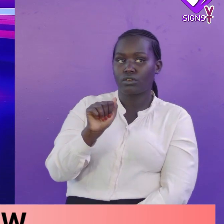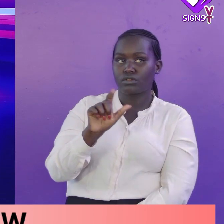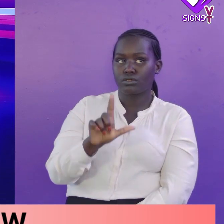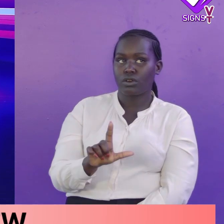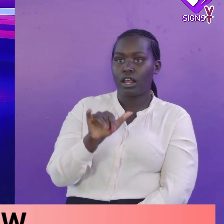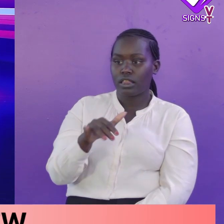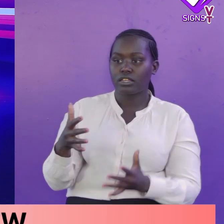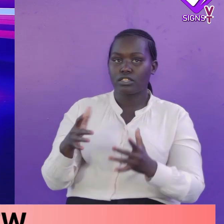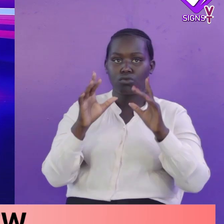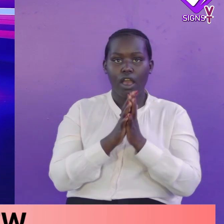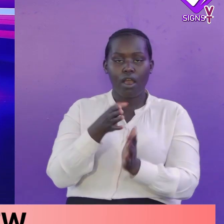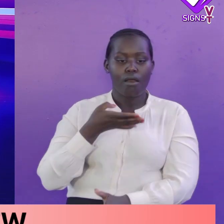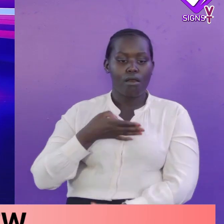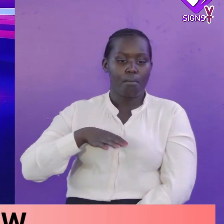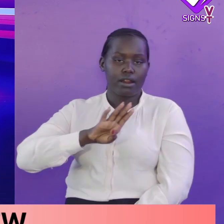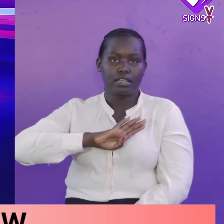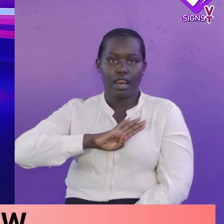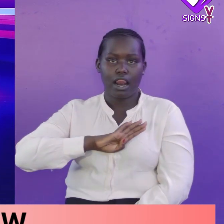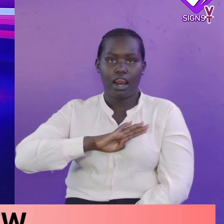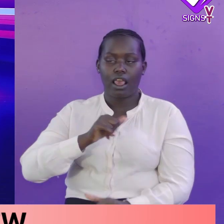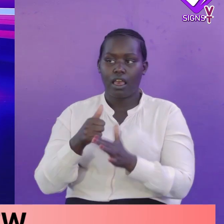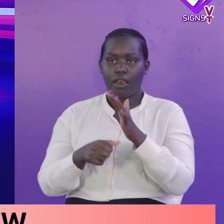that's in Brazil. And at the